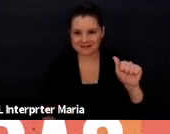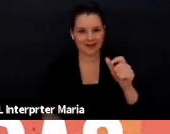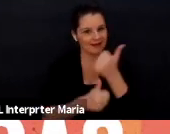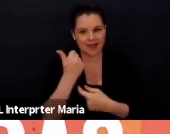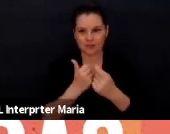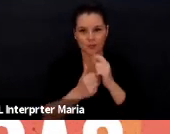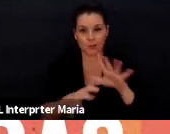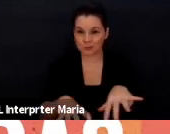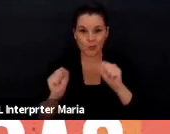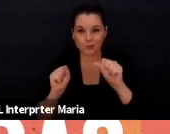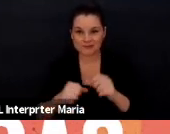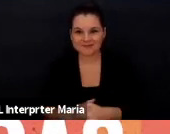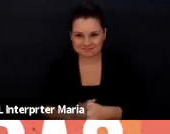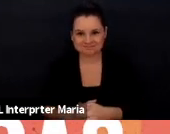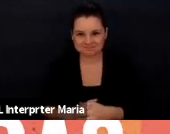who's hosting.